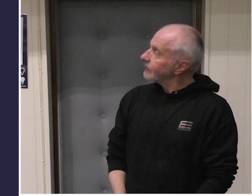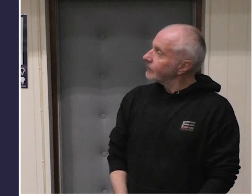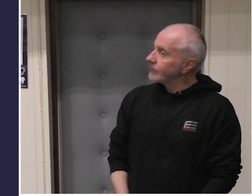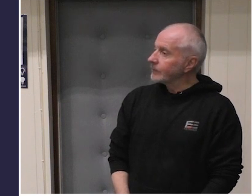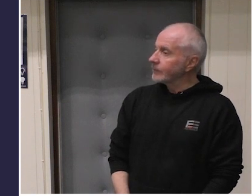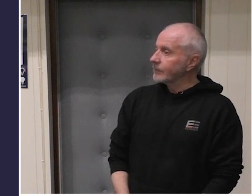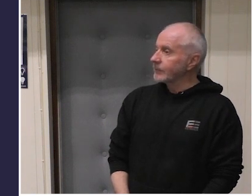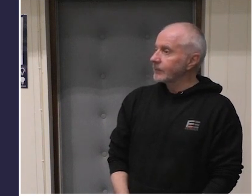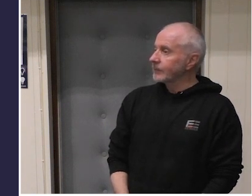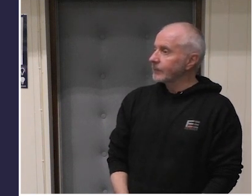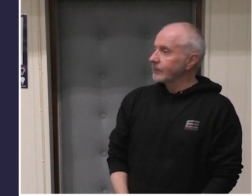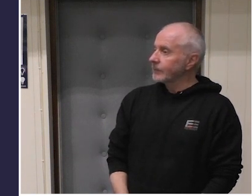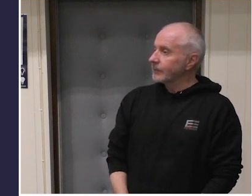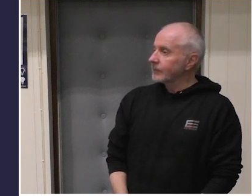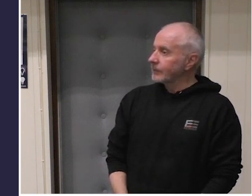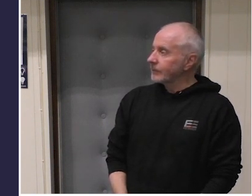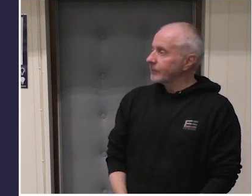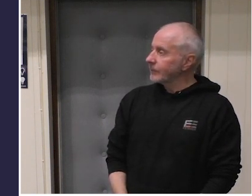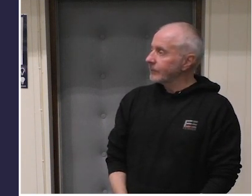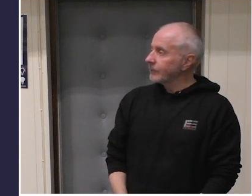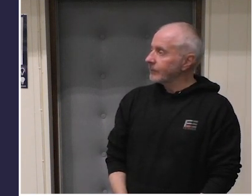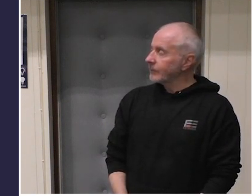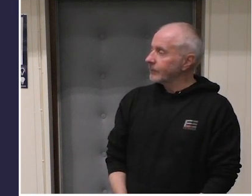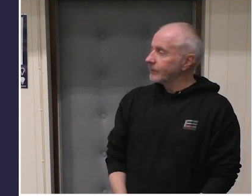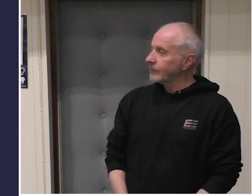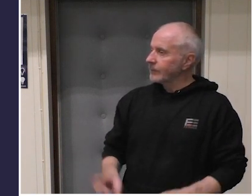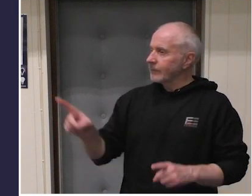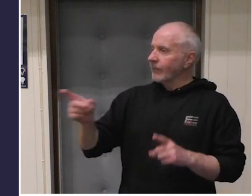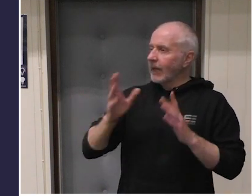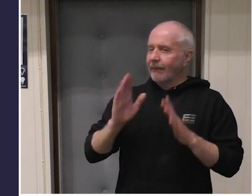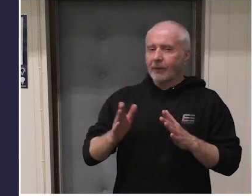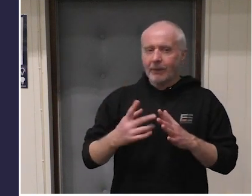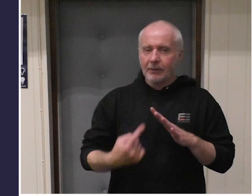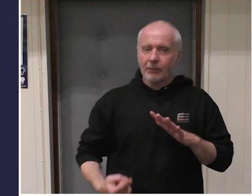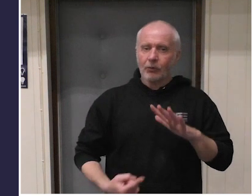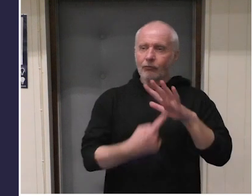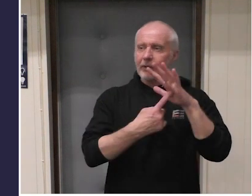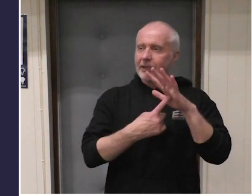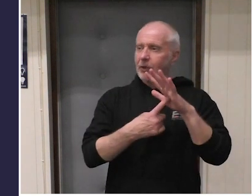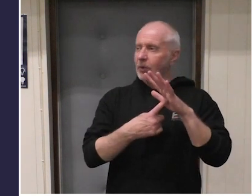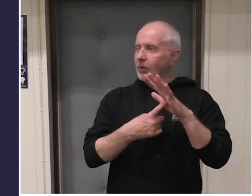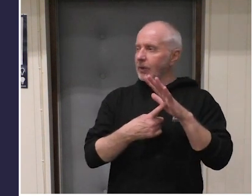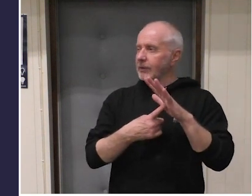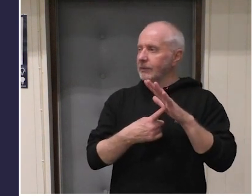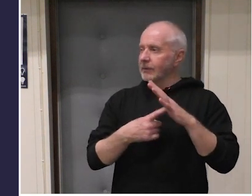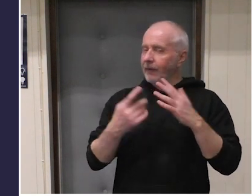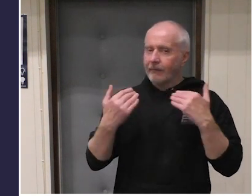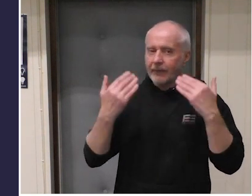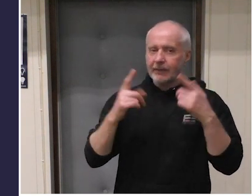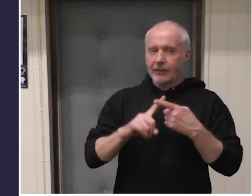There's going to be some critical fitness ratio which will allow it to increase. Something like that,